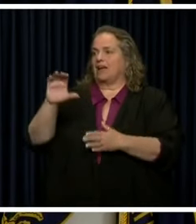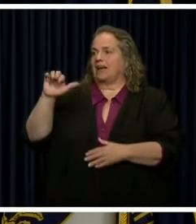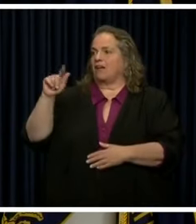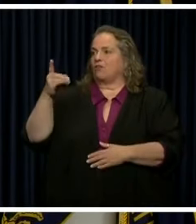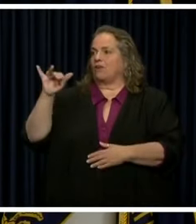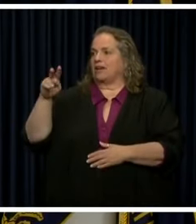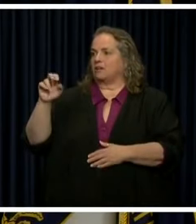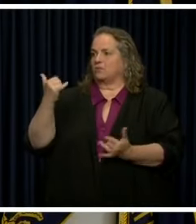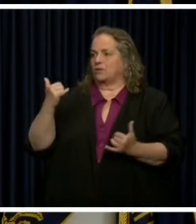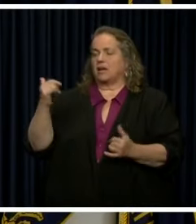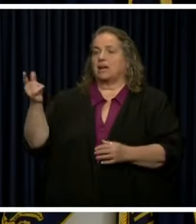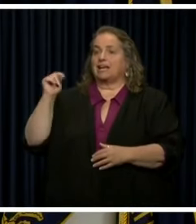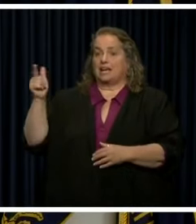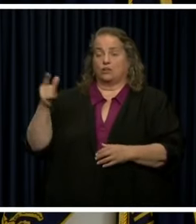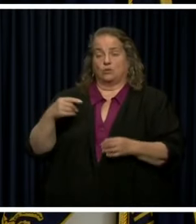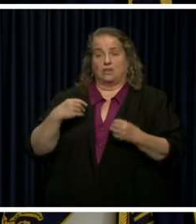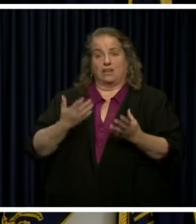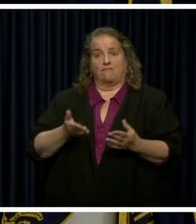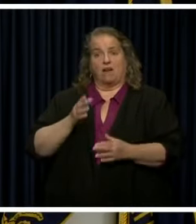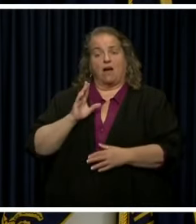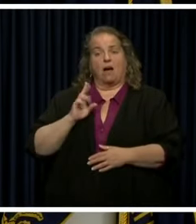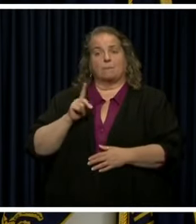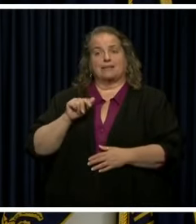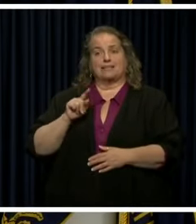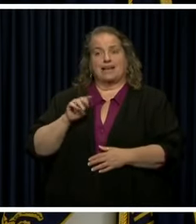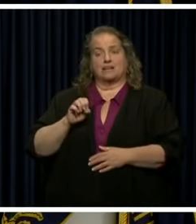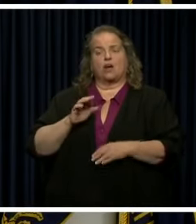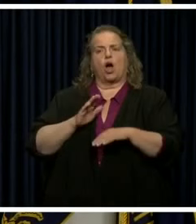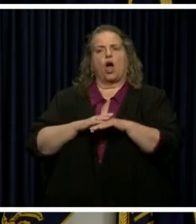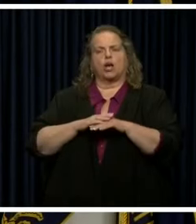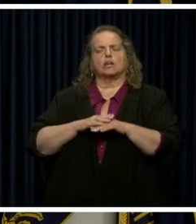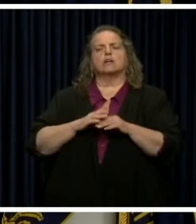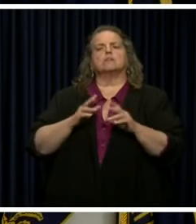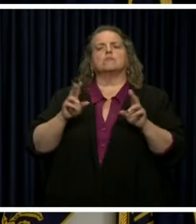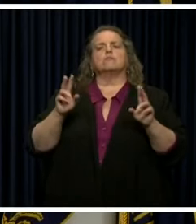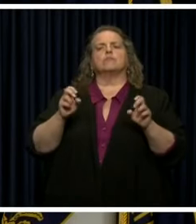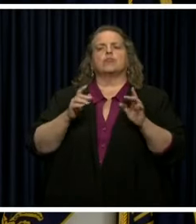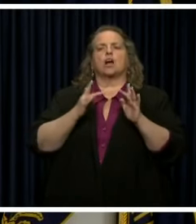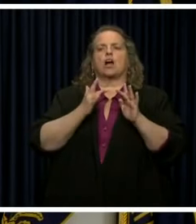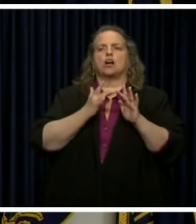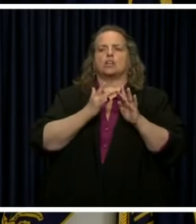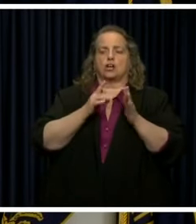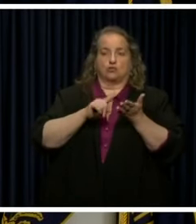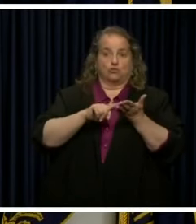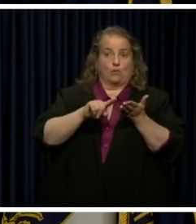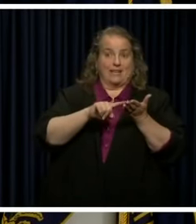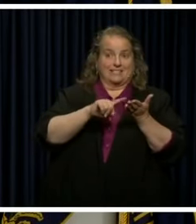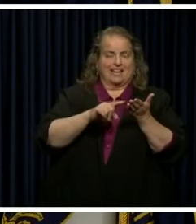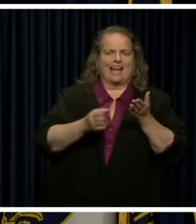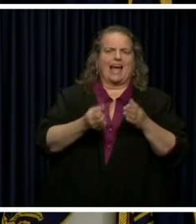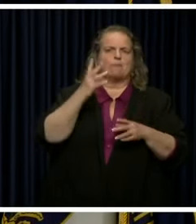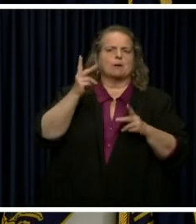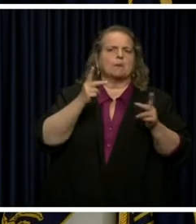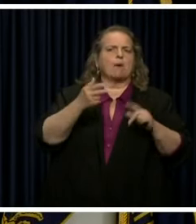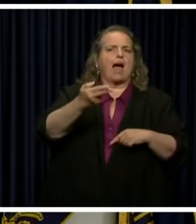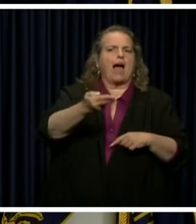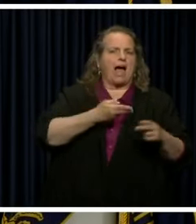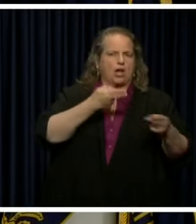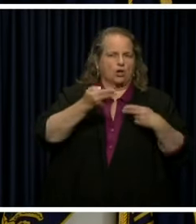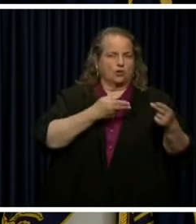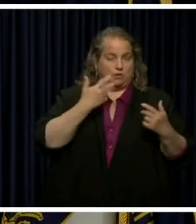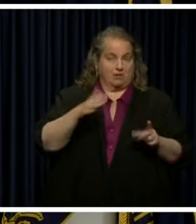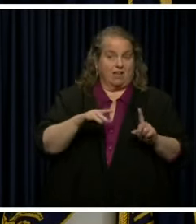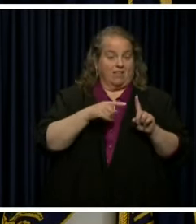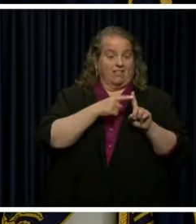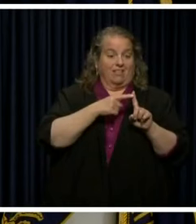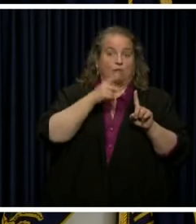give an update on contact tracing and how many people have been hired? The question is the update on contact